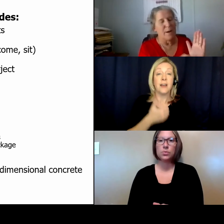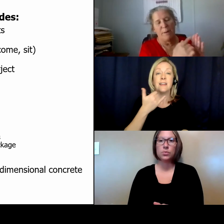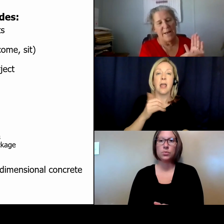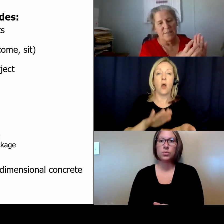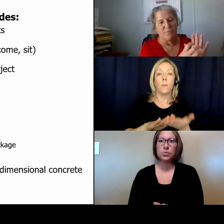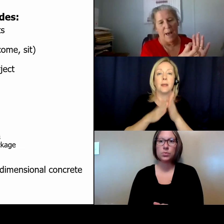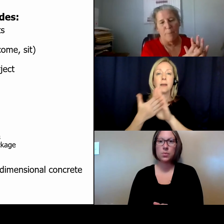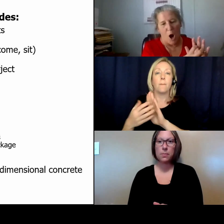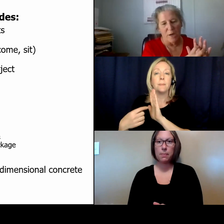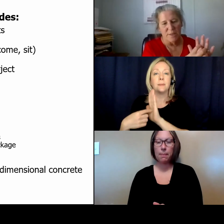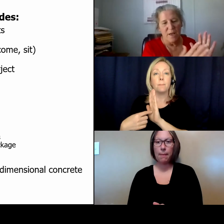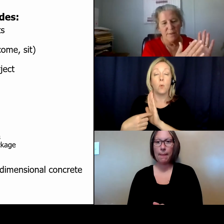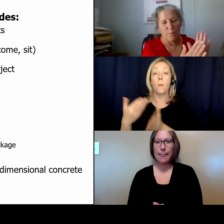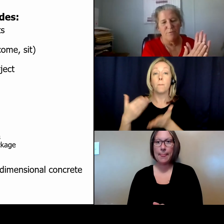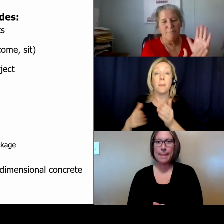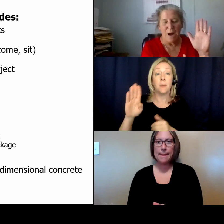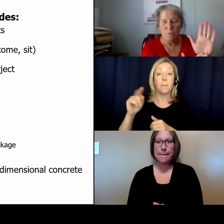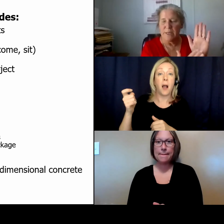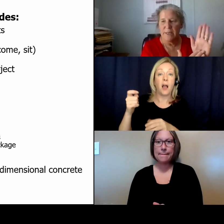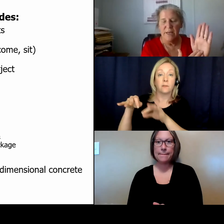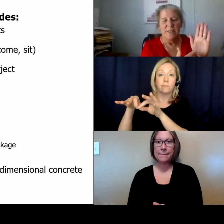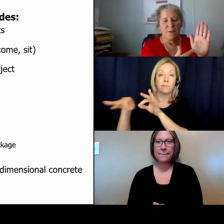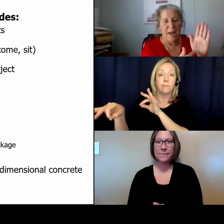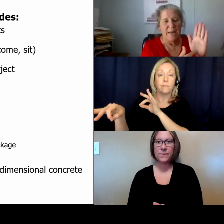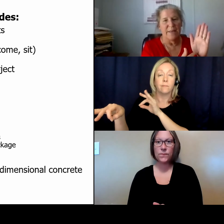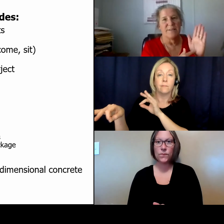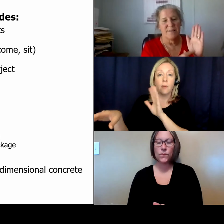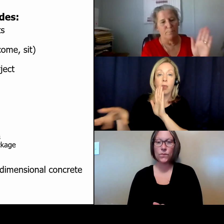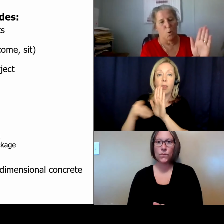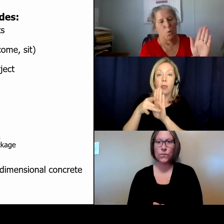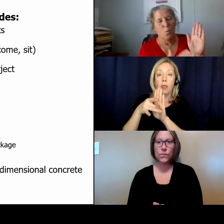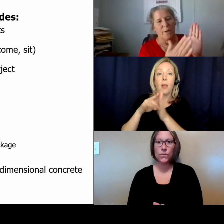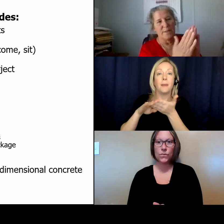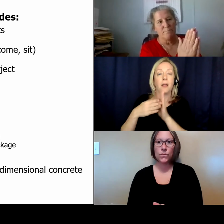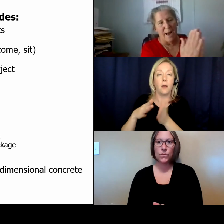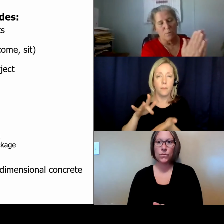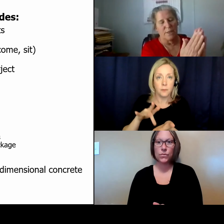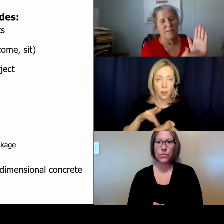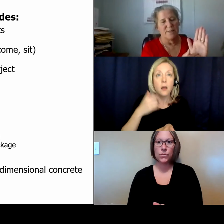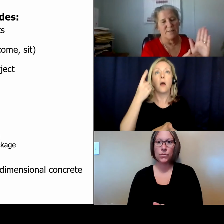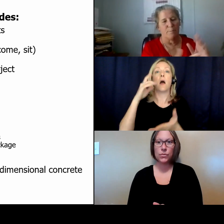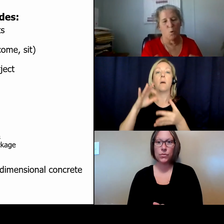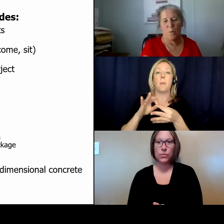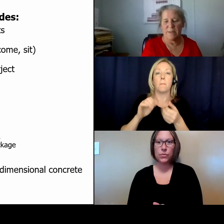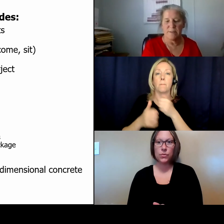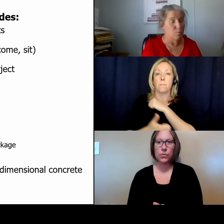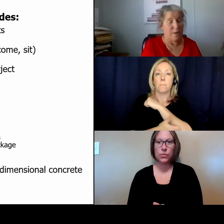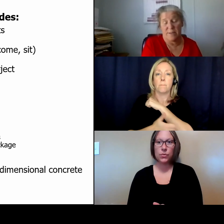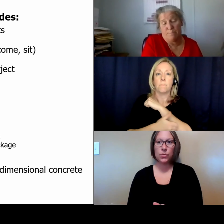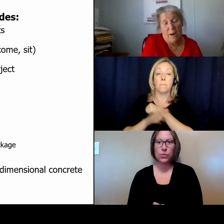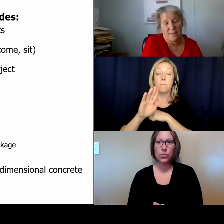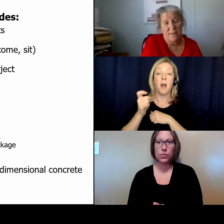might be a piece of that box that we've mounted to make it a symbol. When it's mounted, it's a symbol. When